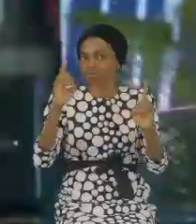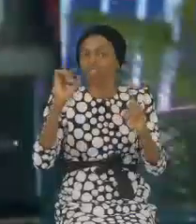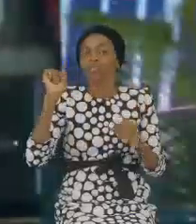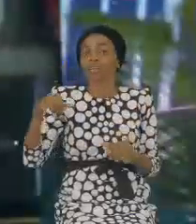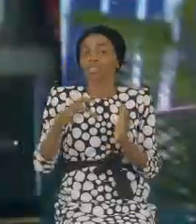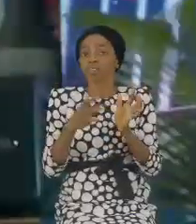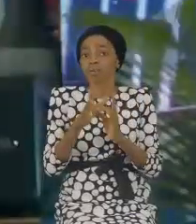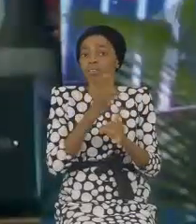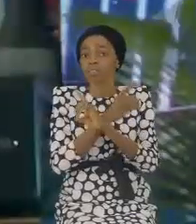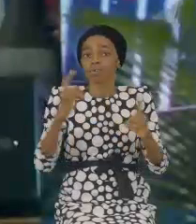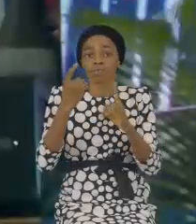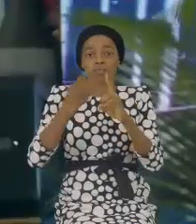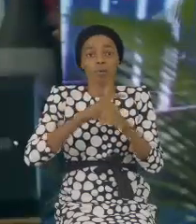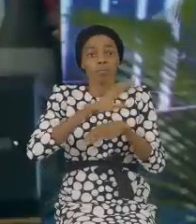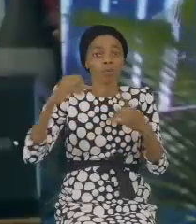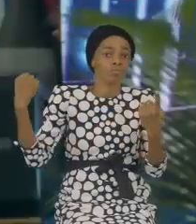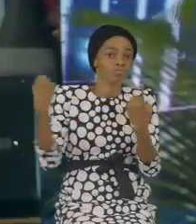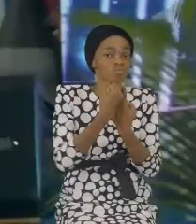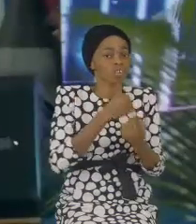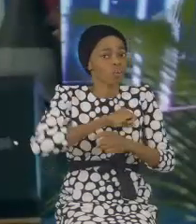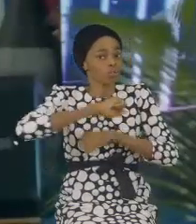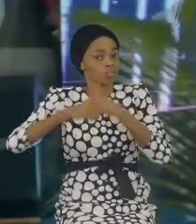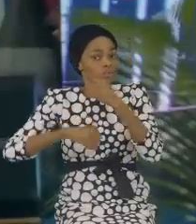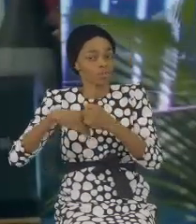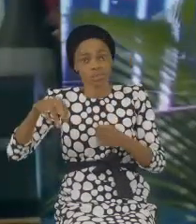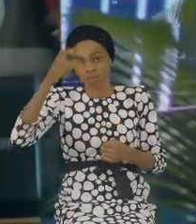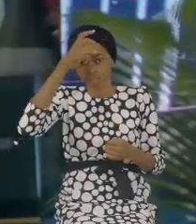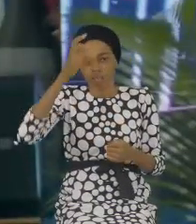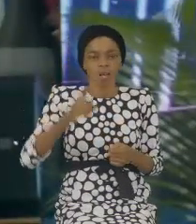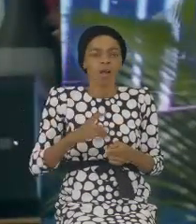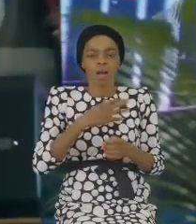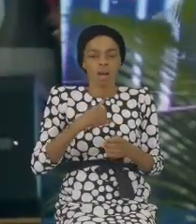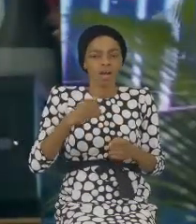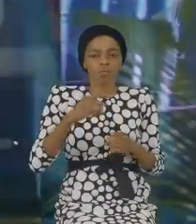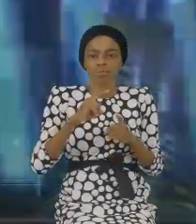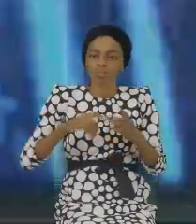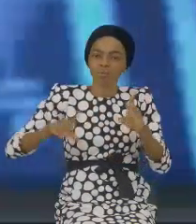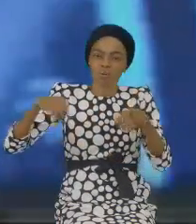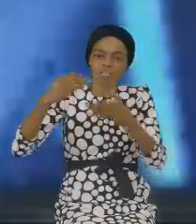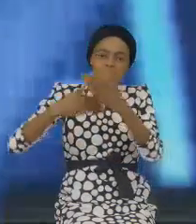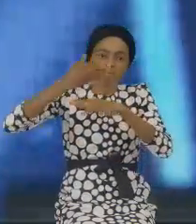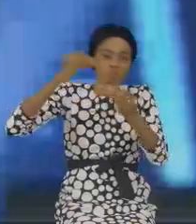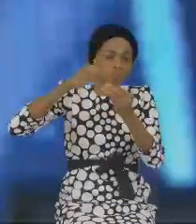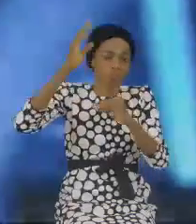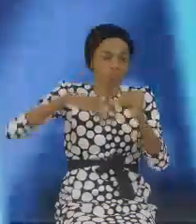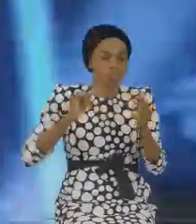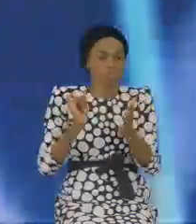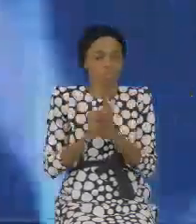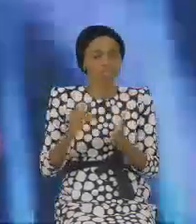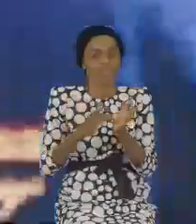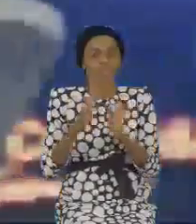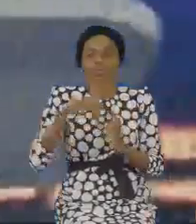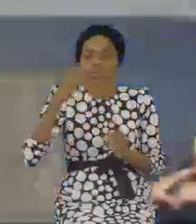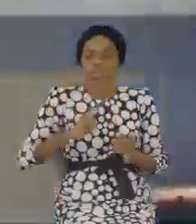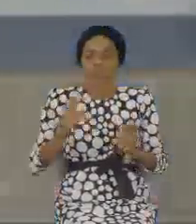from the attacks and afflictions of the demons. He went beyond that. And he's saying we should do the same. We're not only